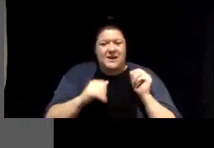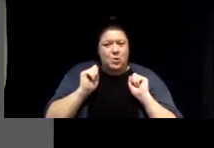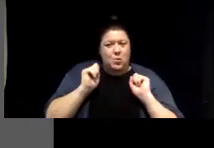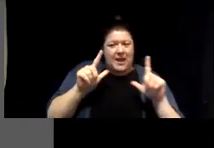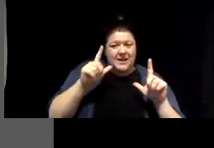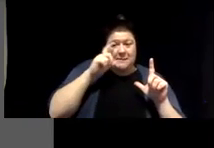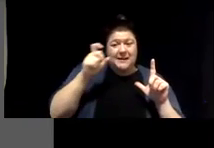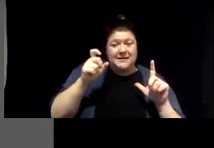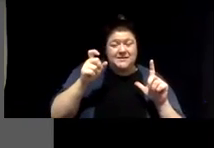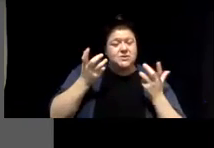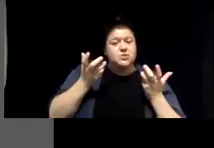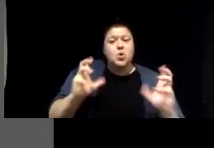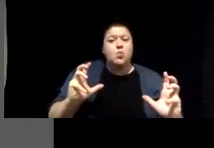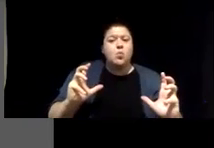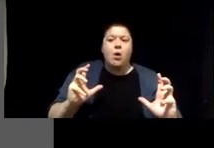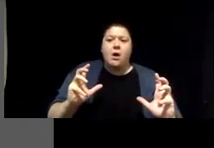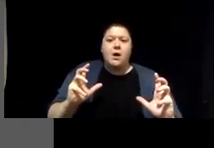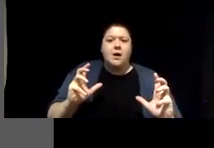reduce trauma.